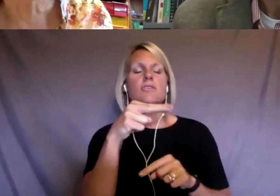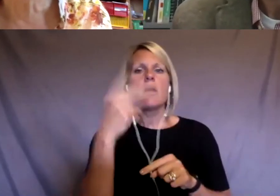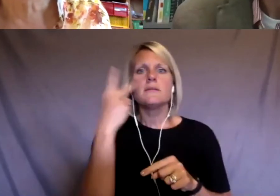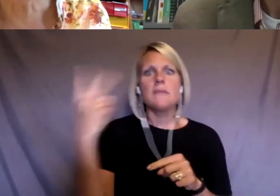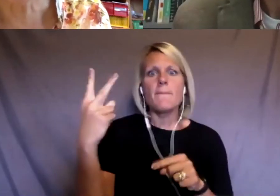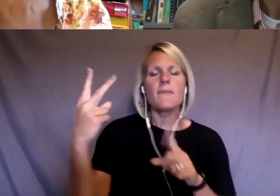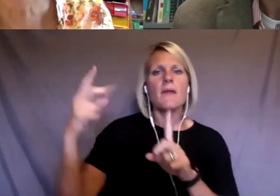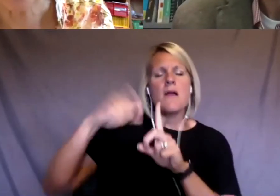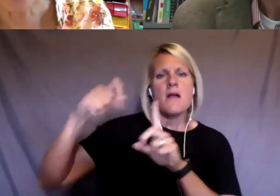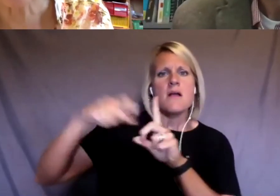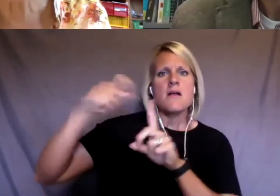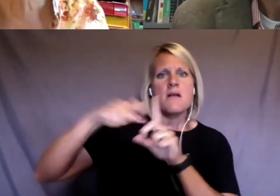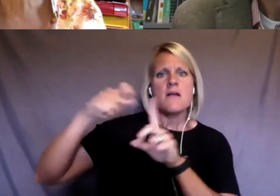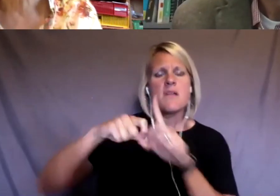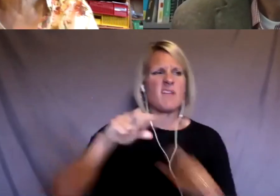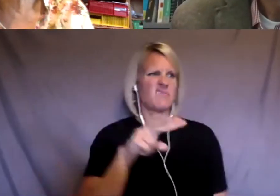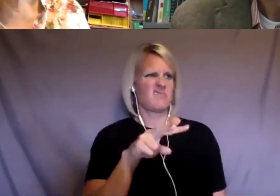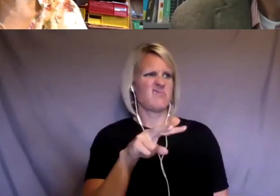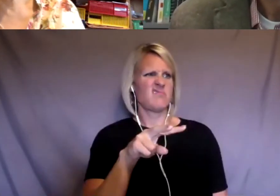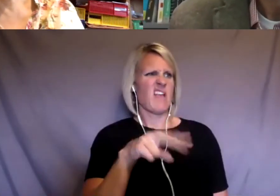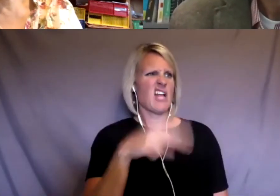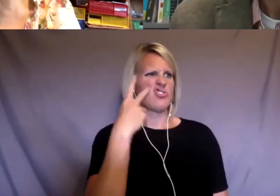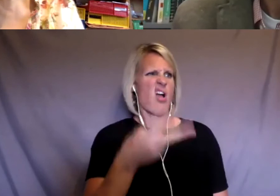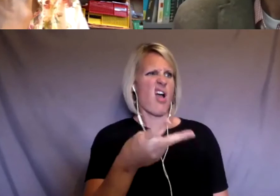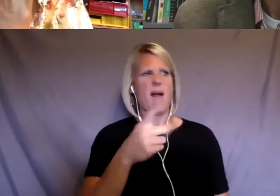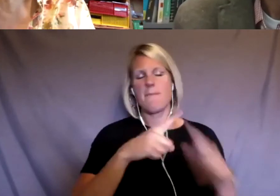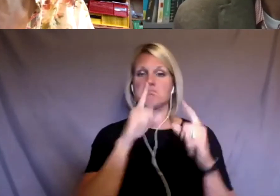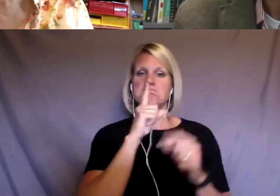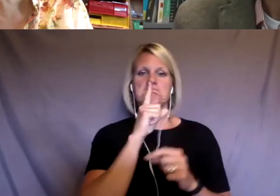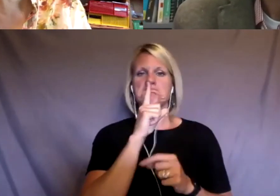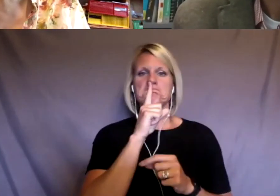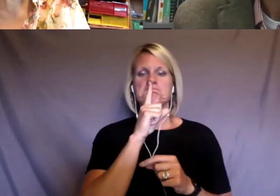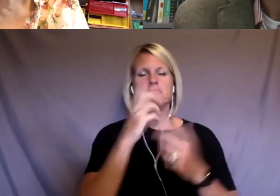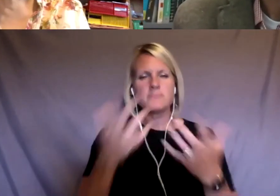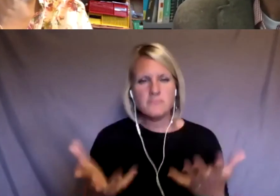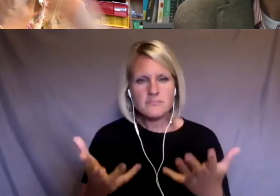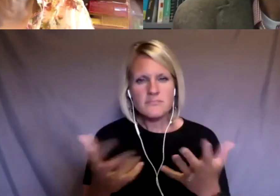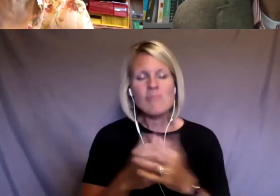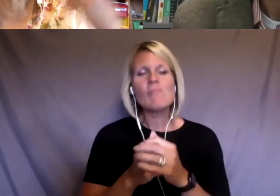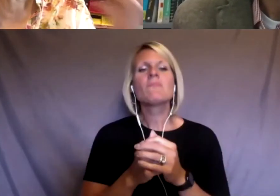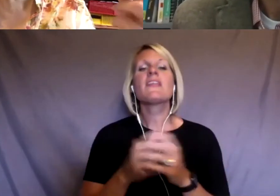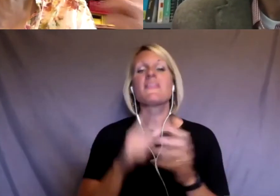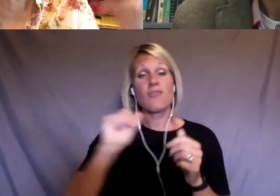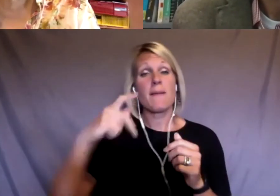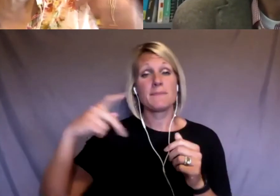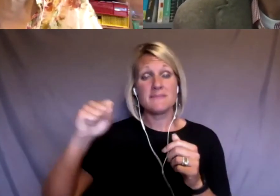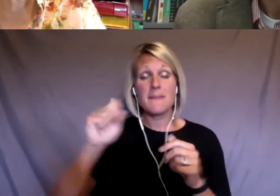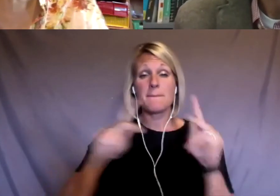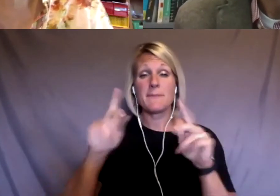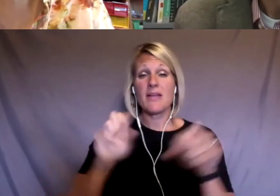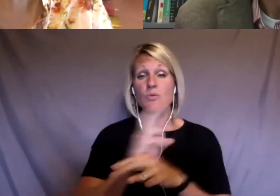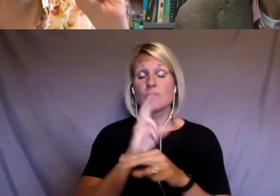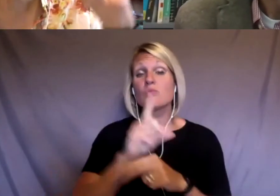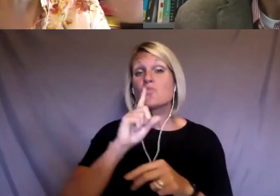harassment and doing nothing. There are apps that people can use in real time that other cities